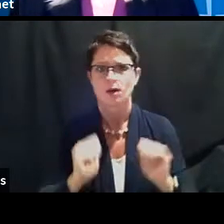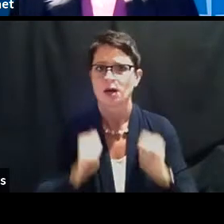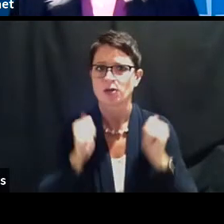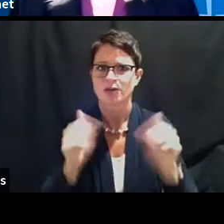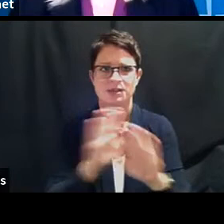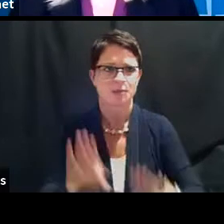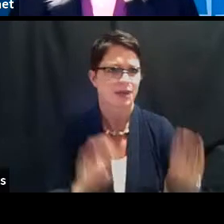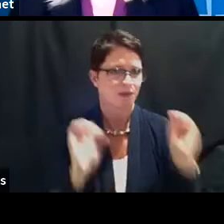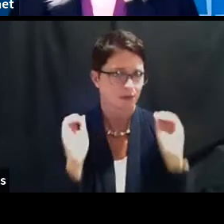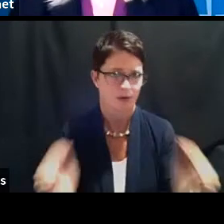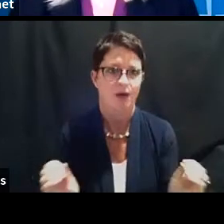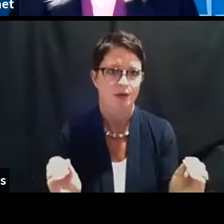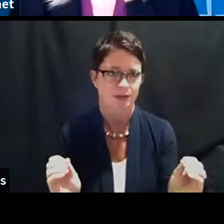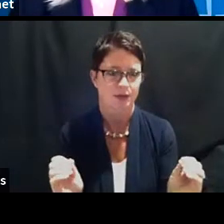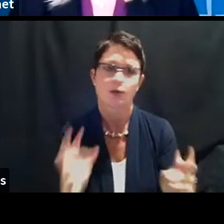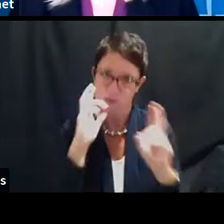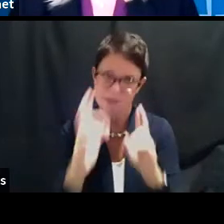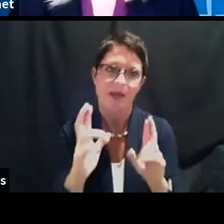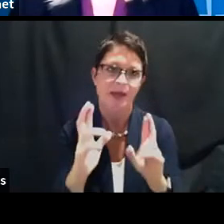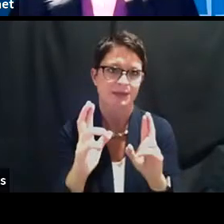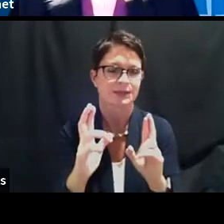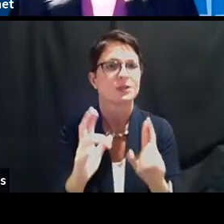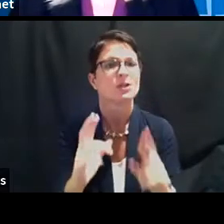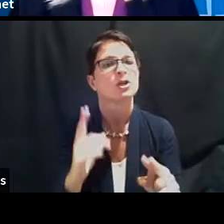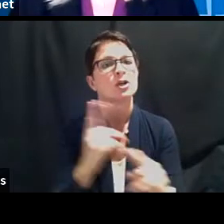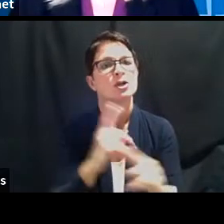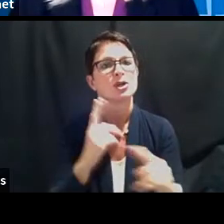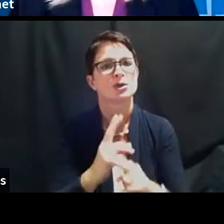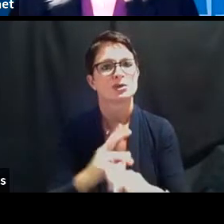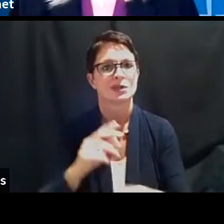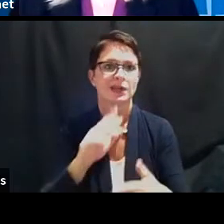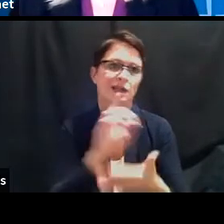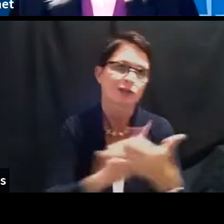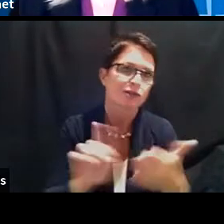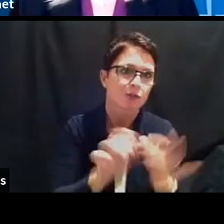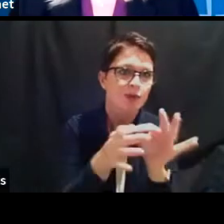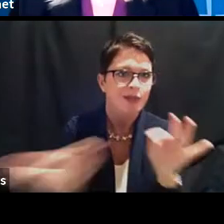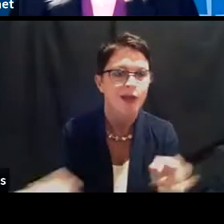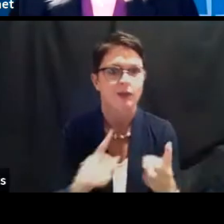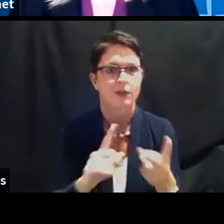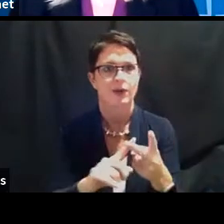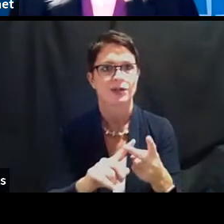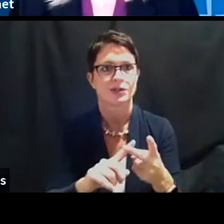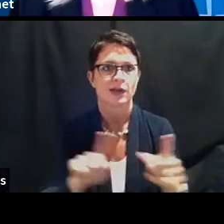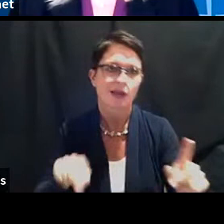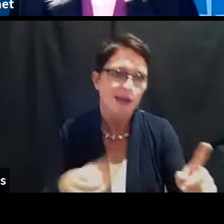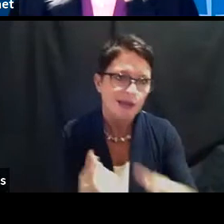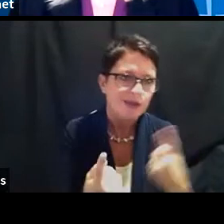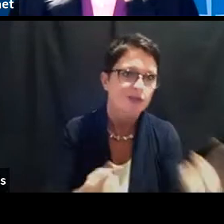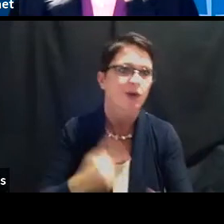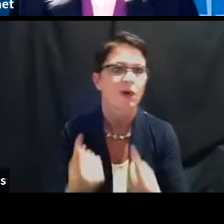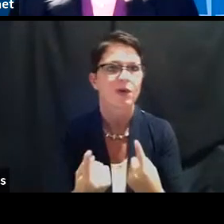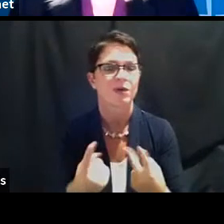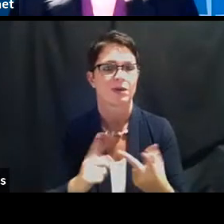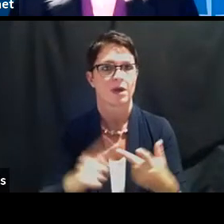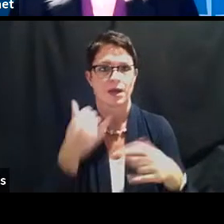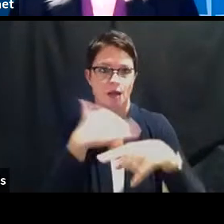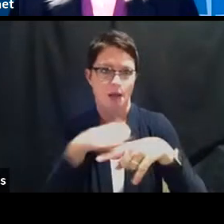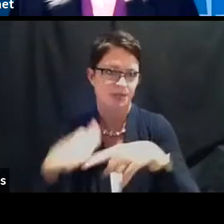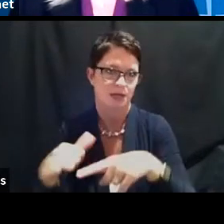behaviors. This includes using discriminatory language, personal insults, and